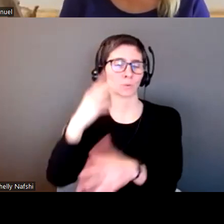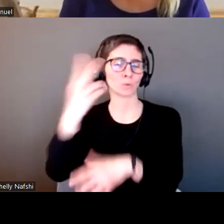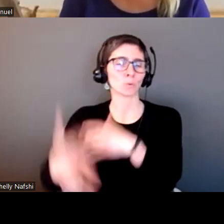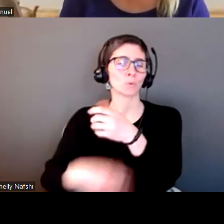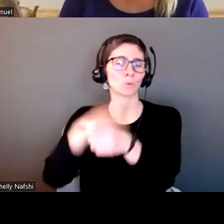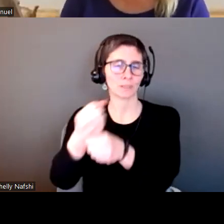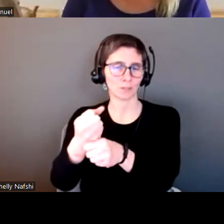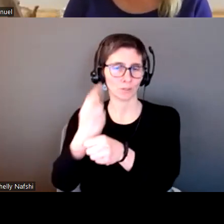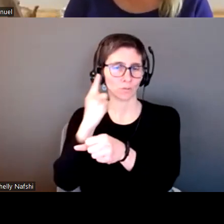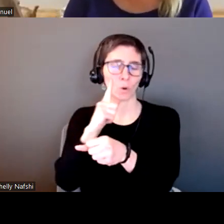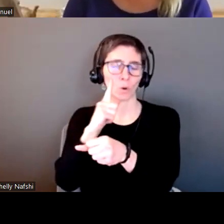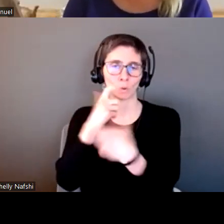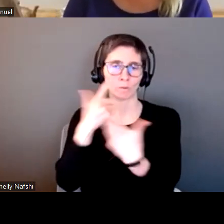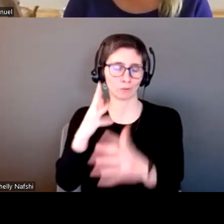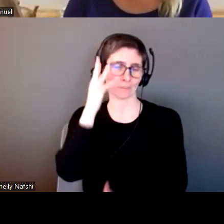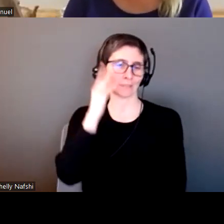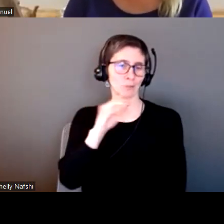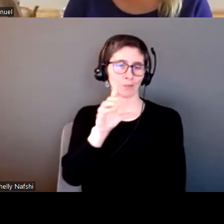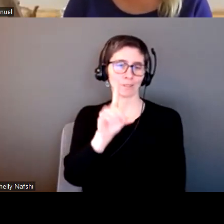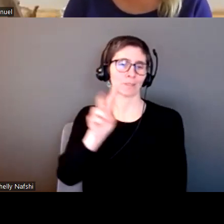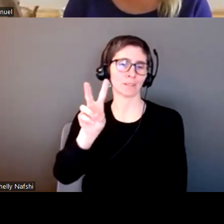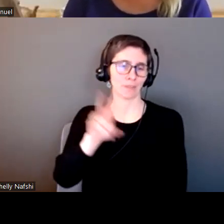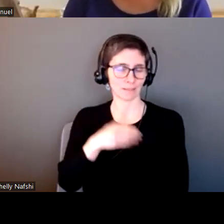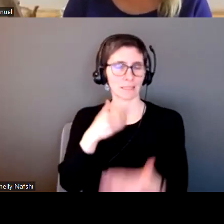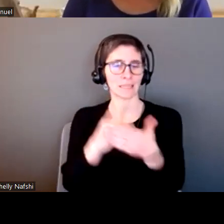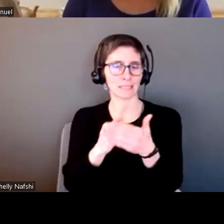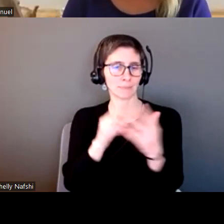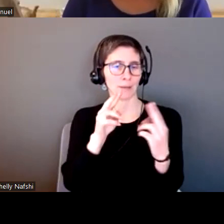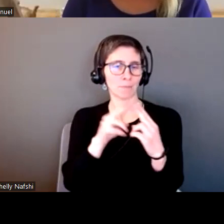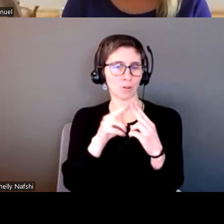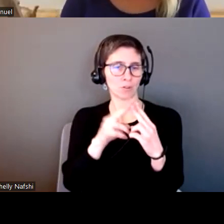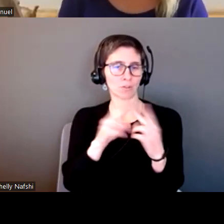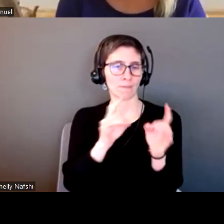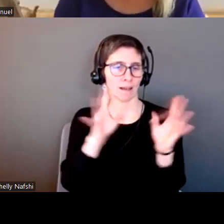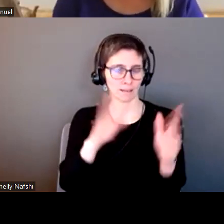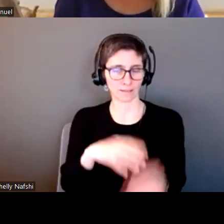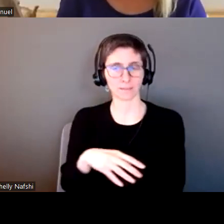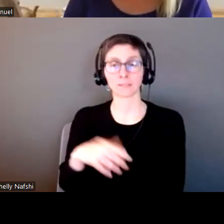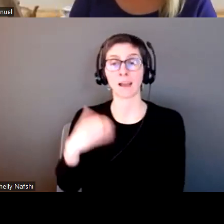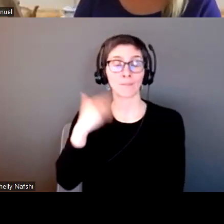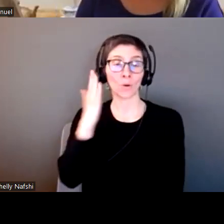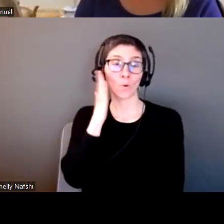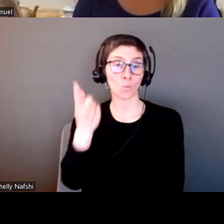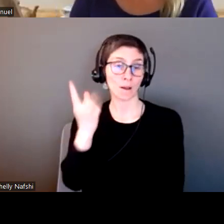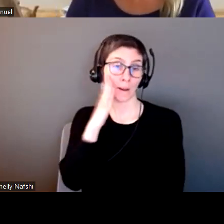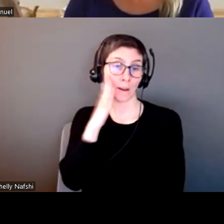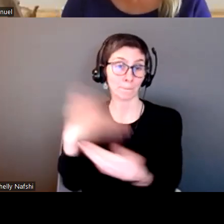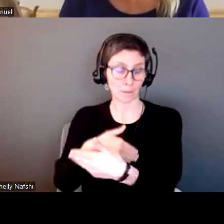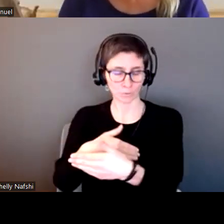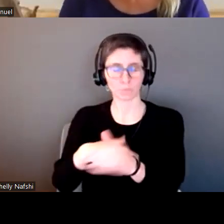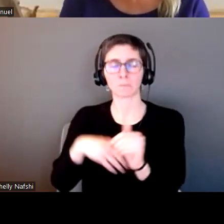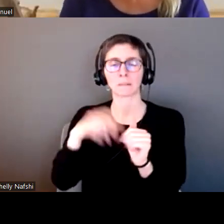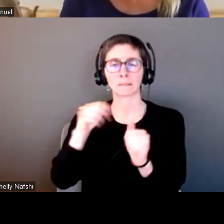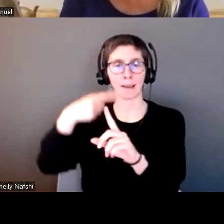intimate partners, and provides them a one bedroom unit that they can rent at rent geared to